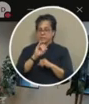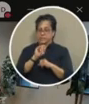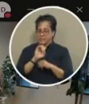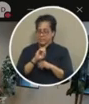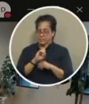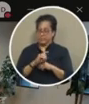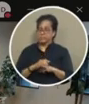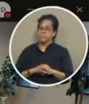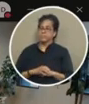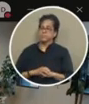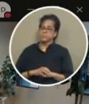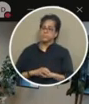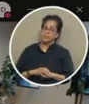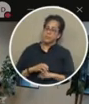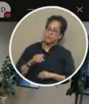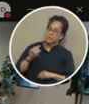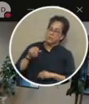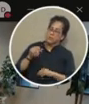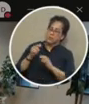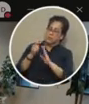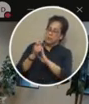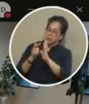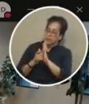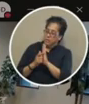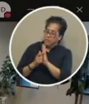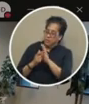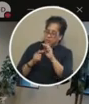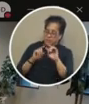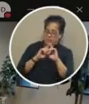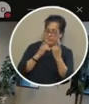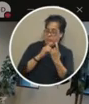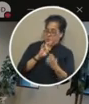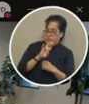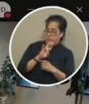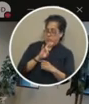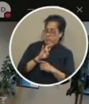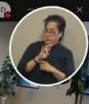A quick question, City Attorney, is there a way that we can have that language